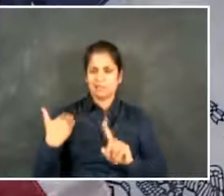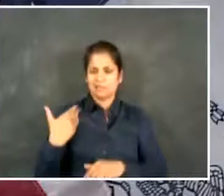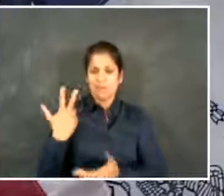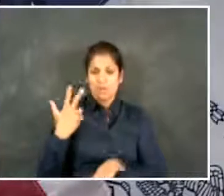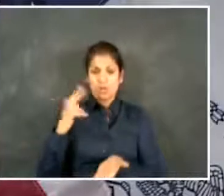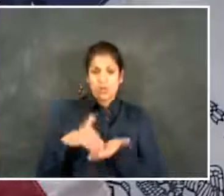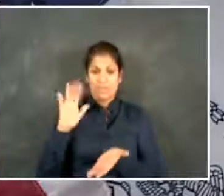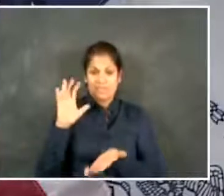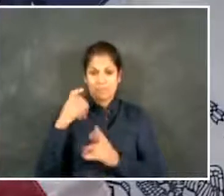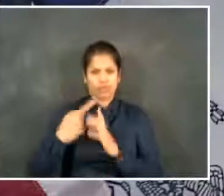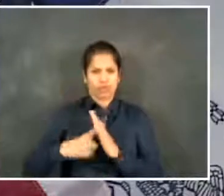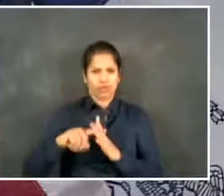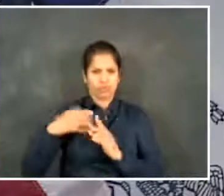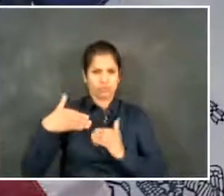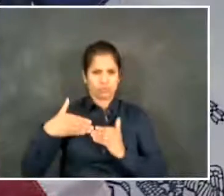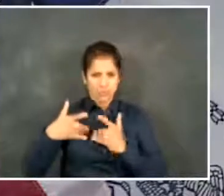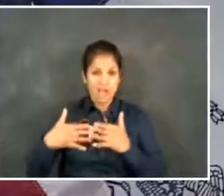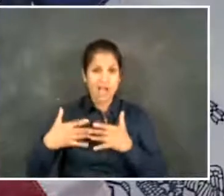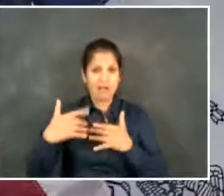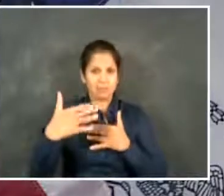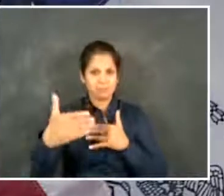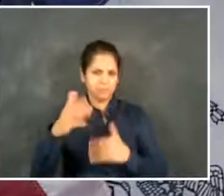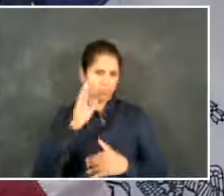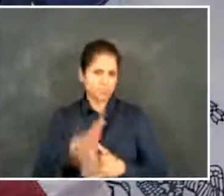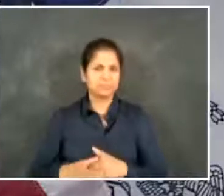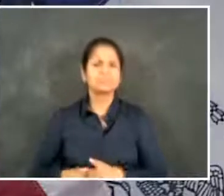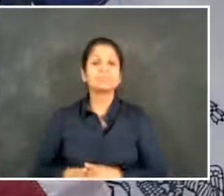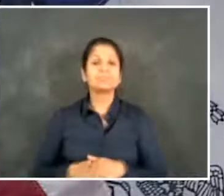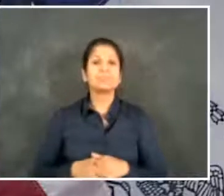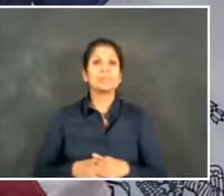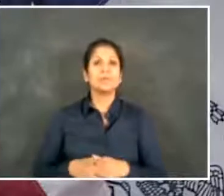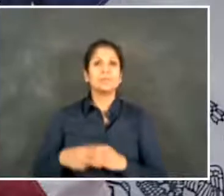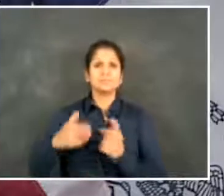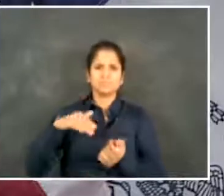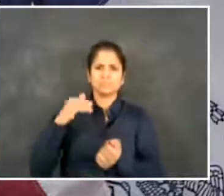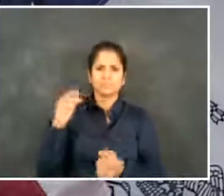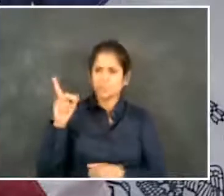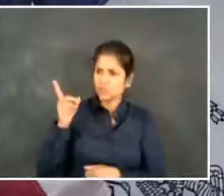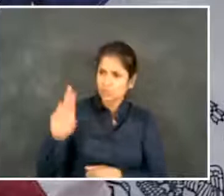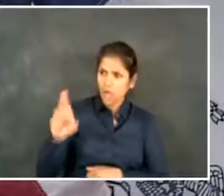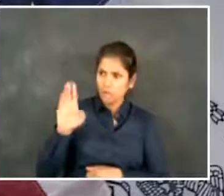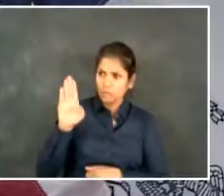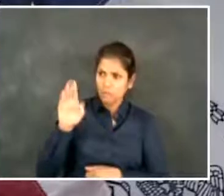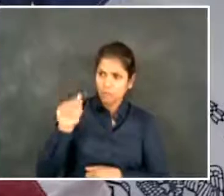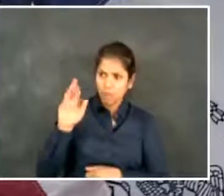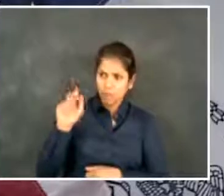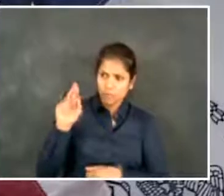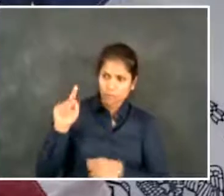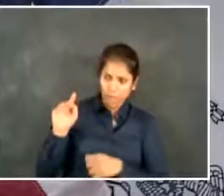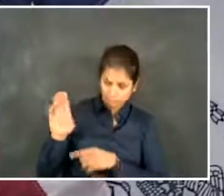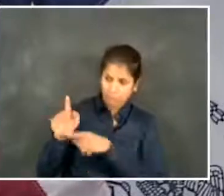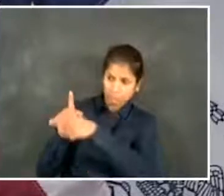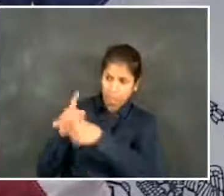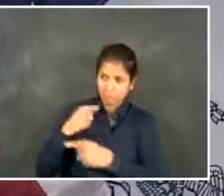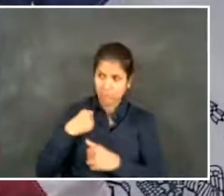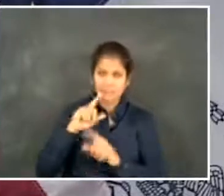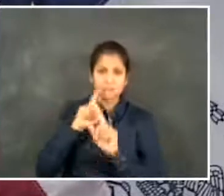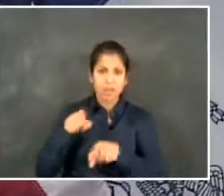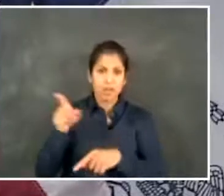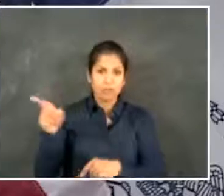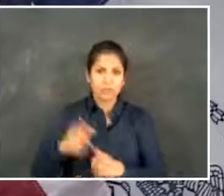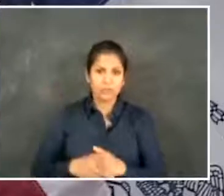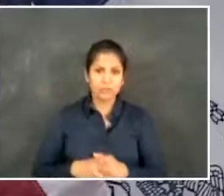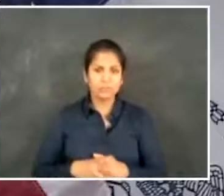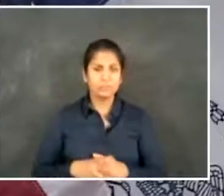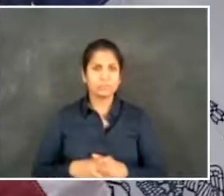with 1199, again, if Dr. Barbeau has the answer now, great. Otherwise, we will get that to you in the next few hours. Doctor,